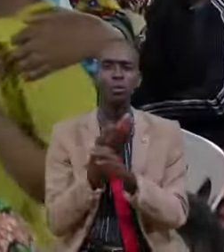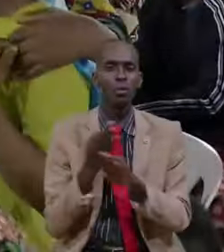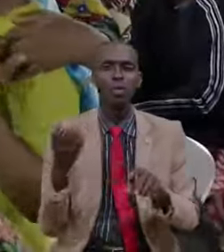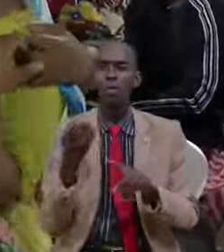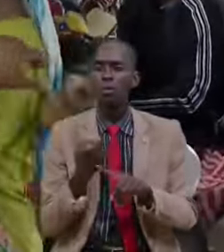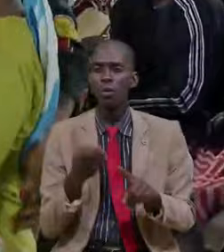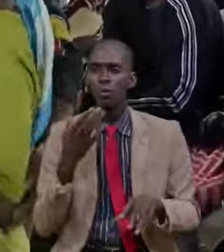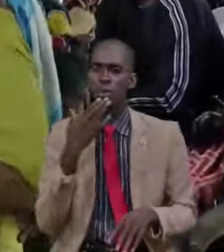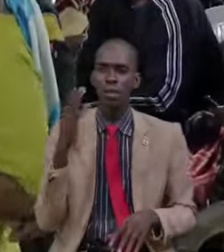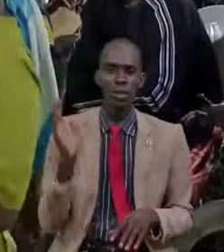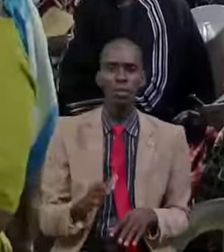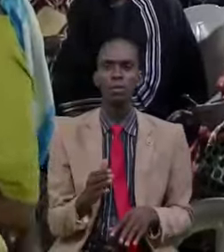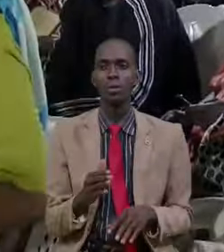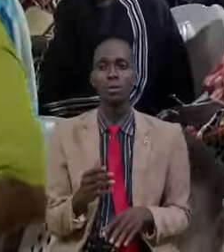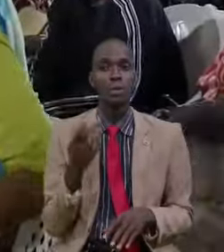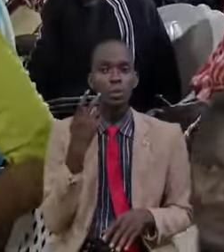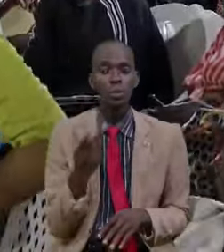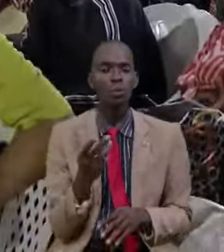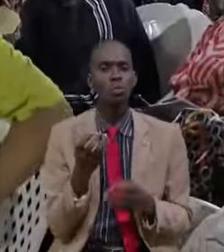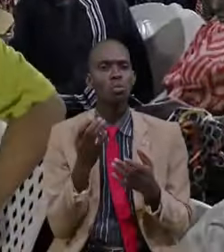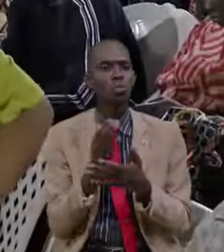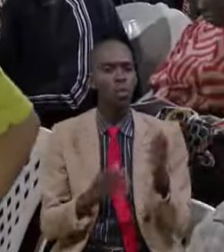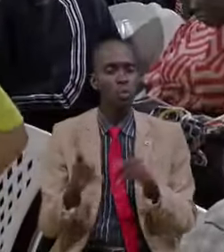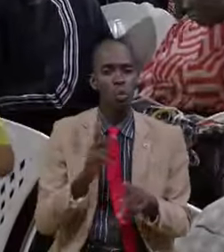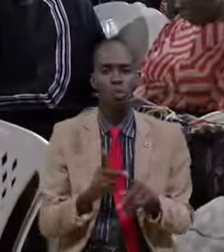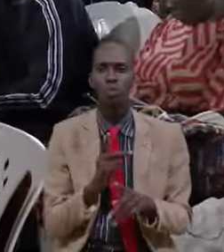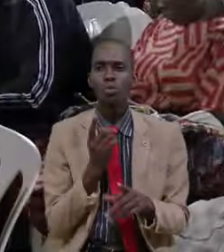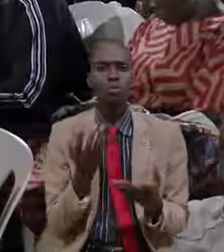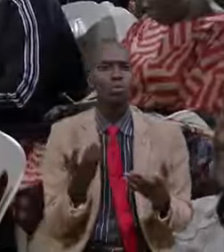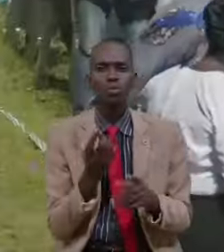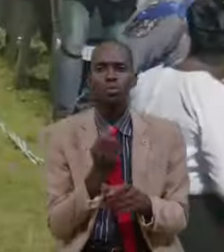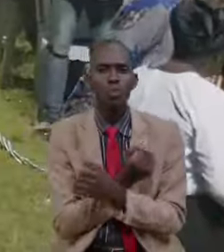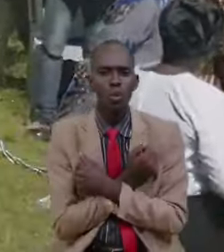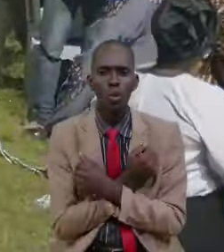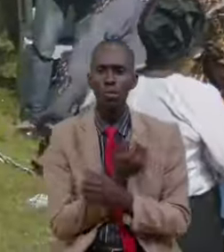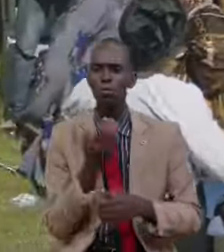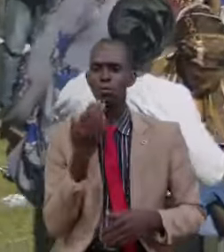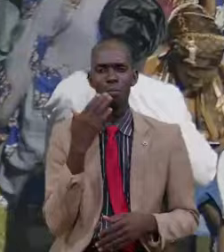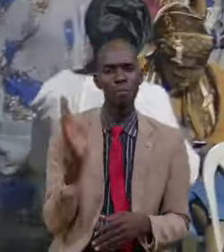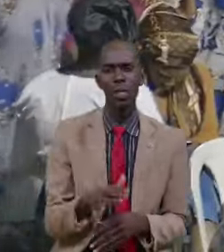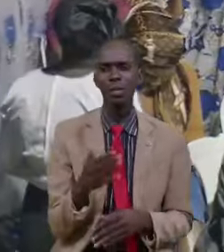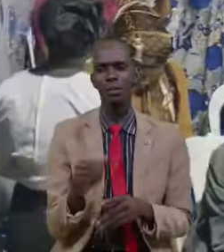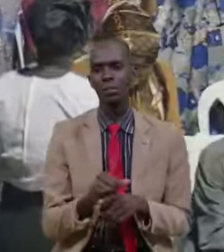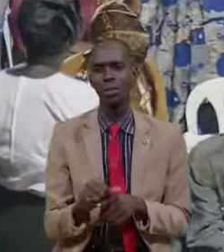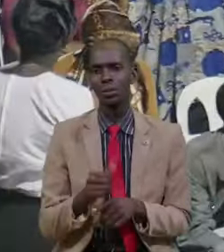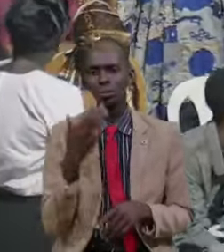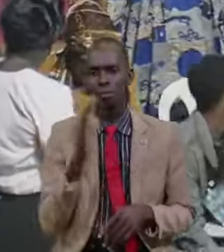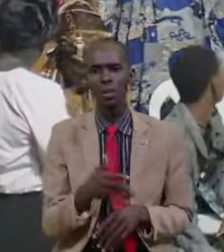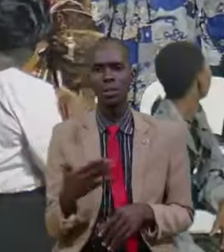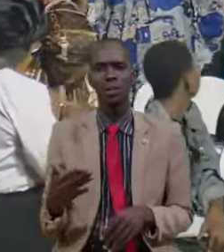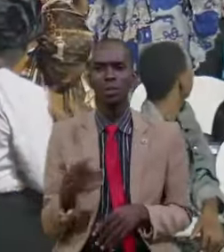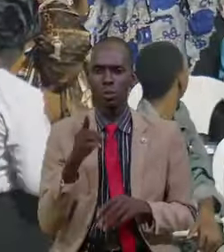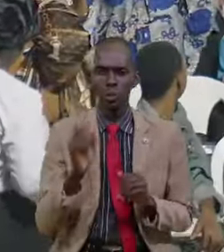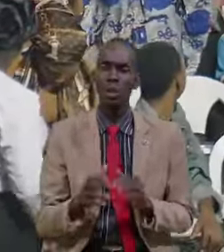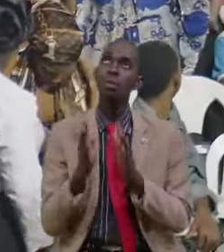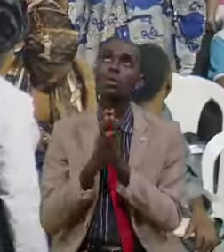people that just love evil and they dive into that. Tell the Lord, I'm free tonight. I